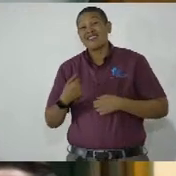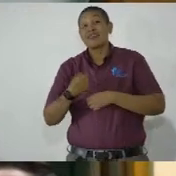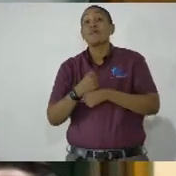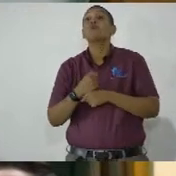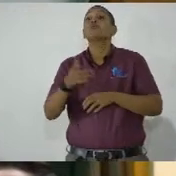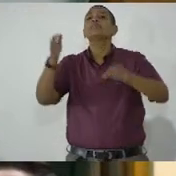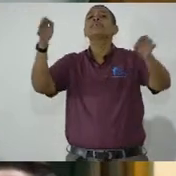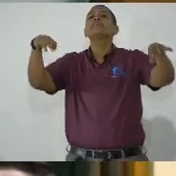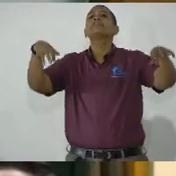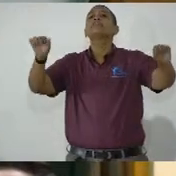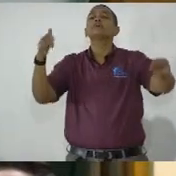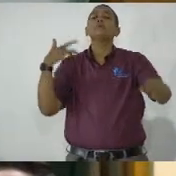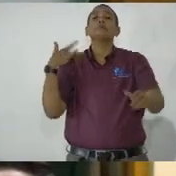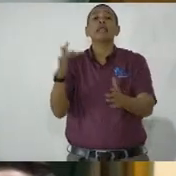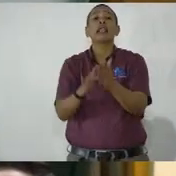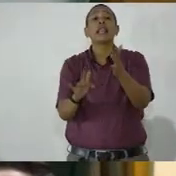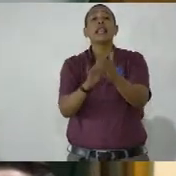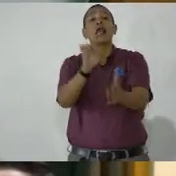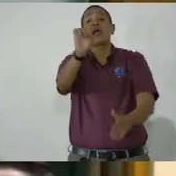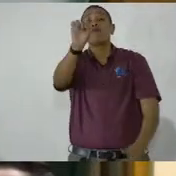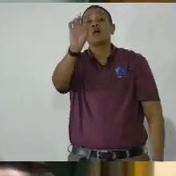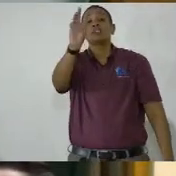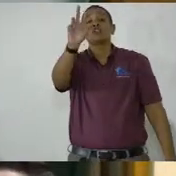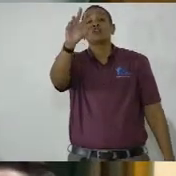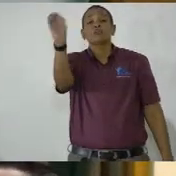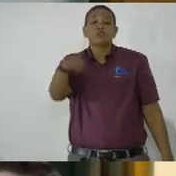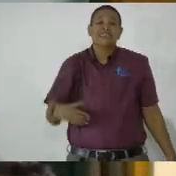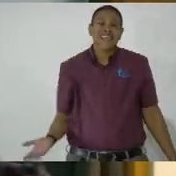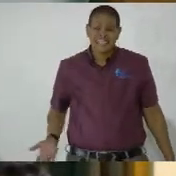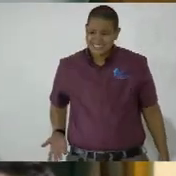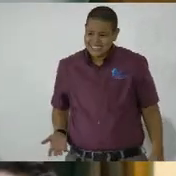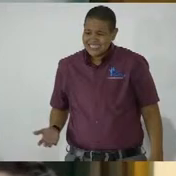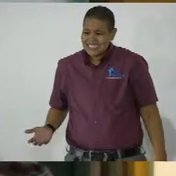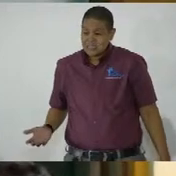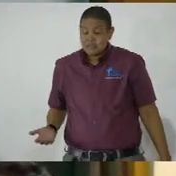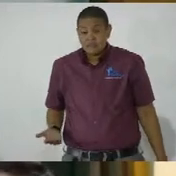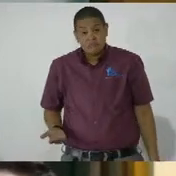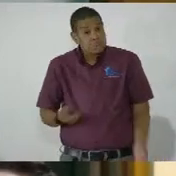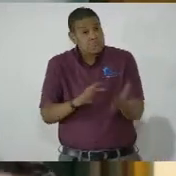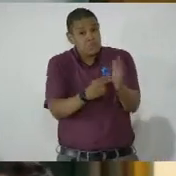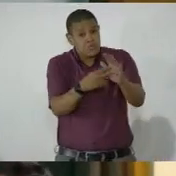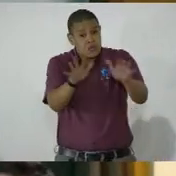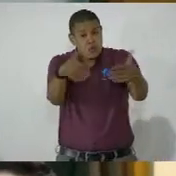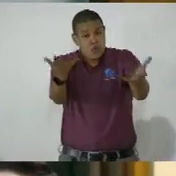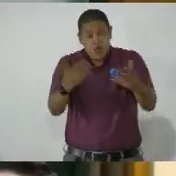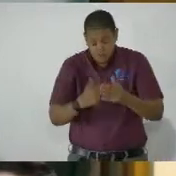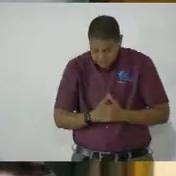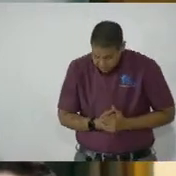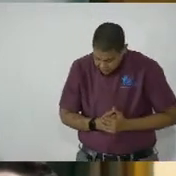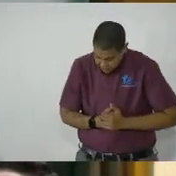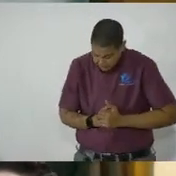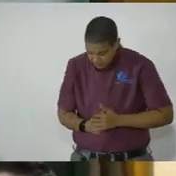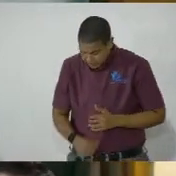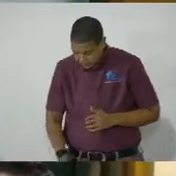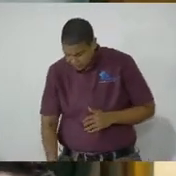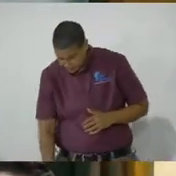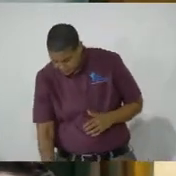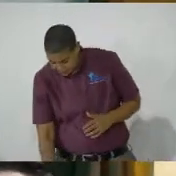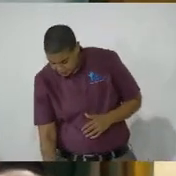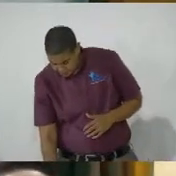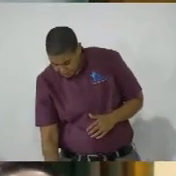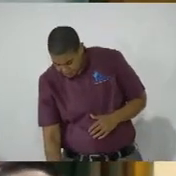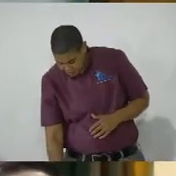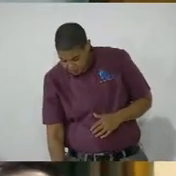judgments clearance rate of 163%. What I can say, Madam Speaker, is that we have been able not only